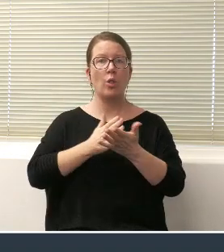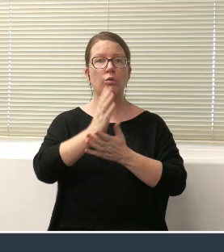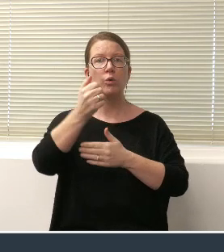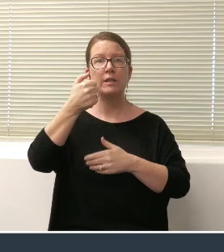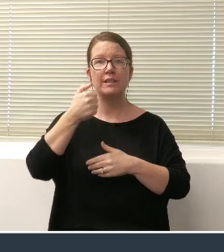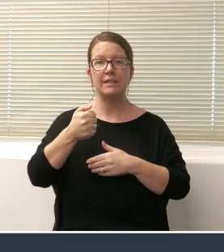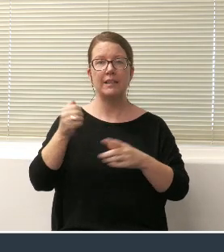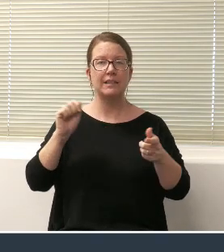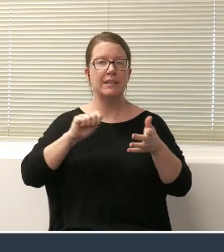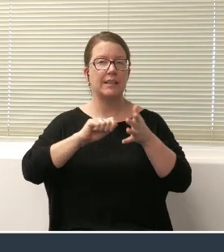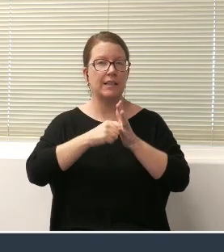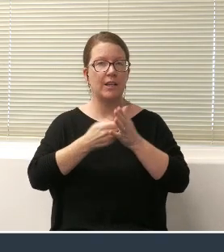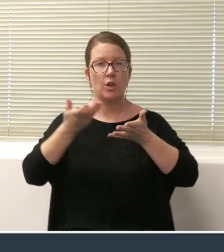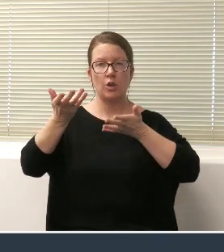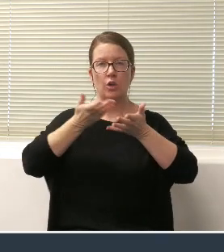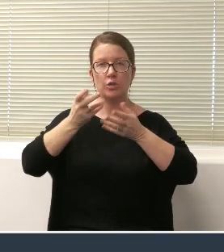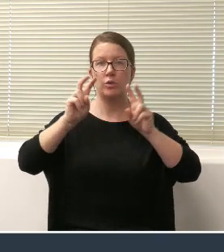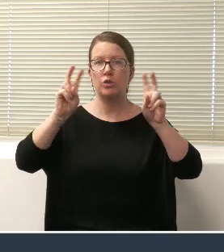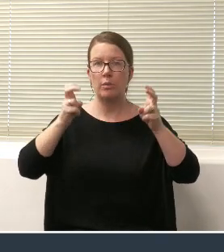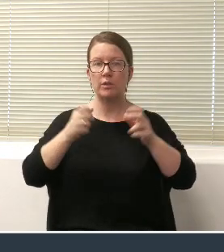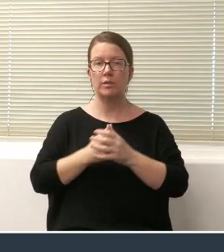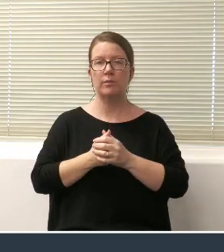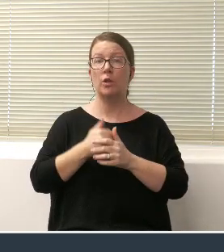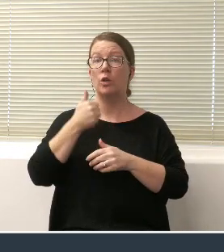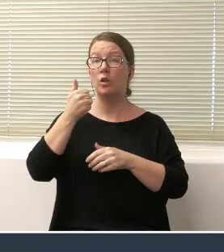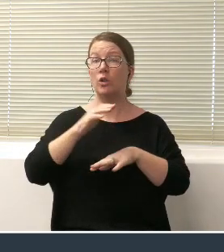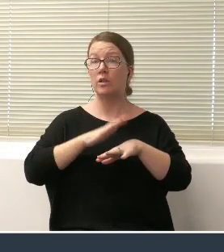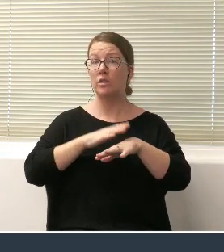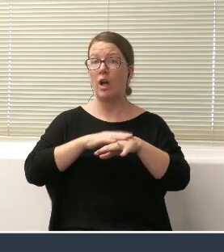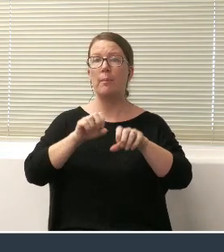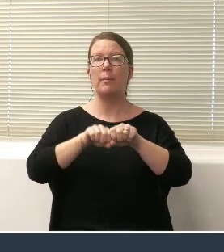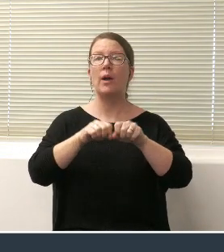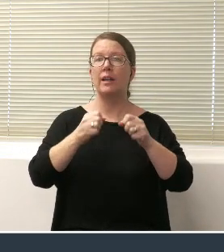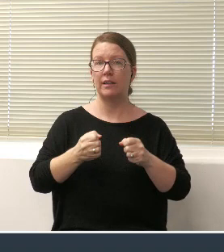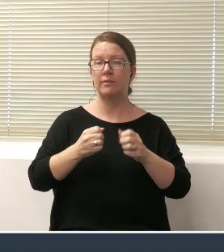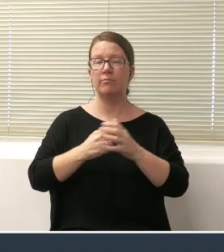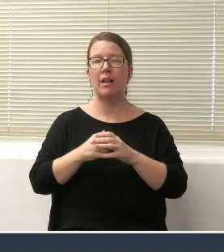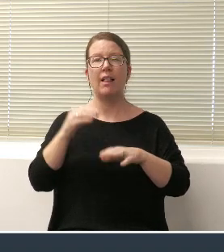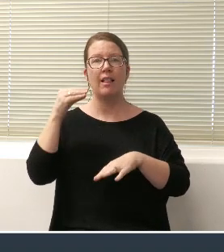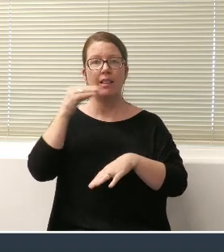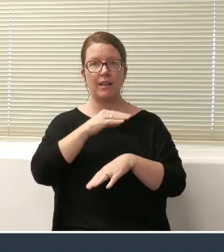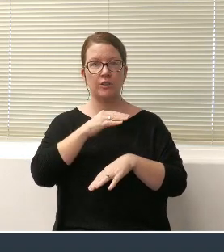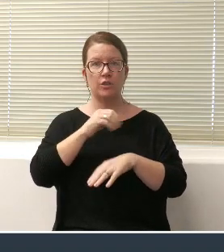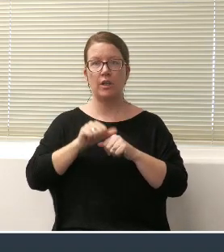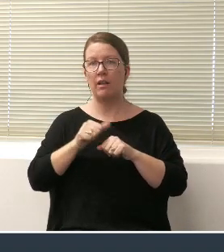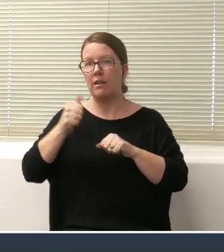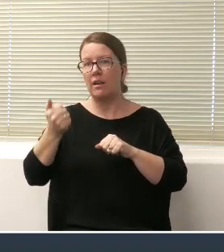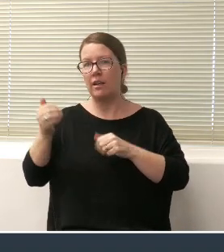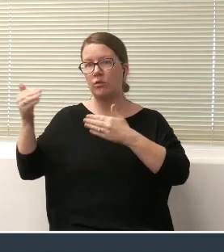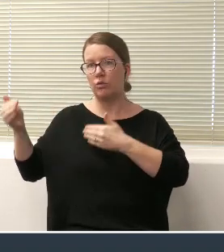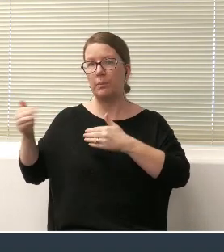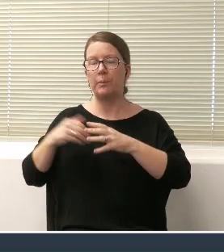key consultation topics. So this is a good time for us to take a break for lunch, which is next